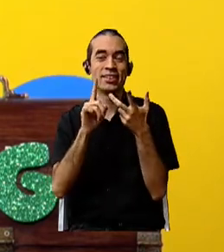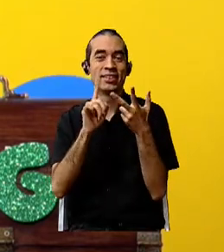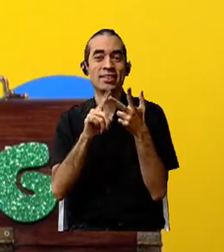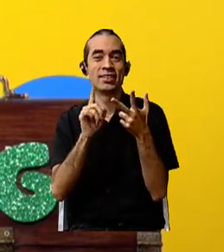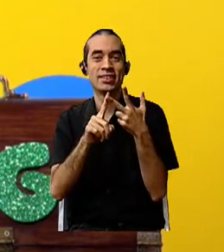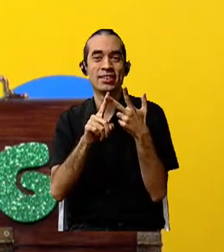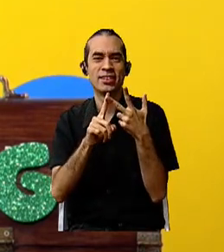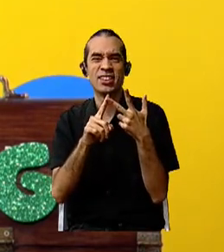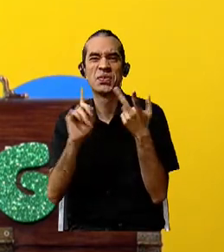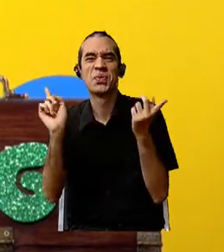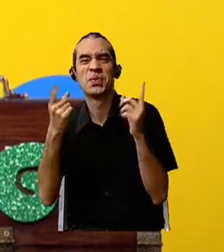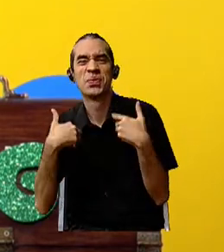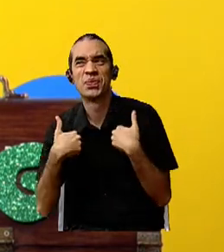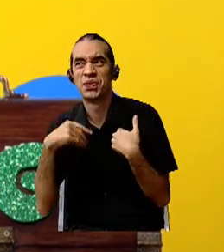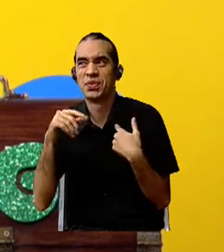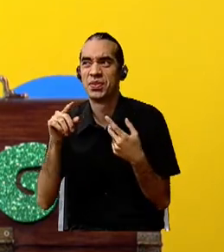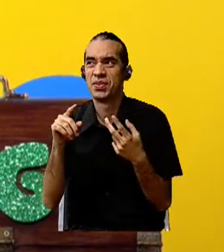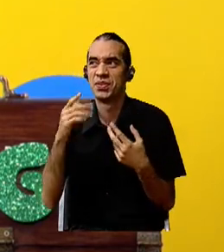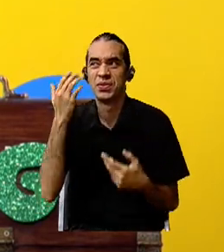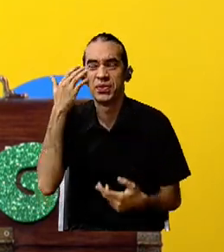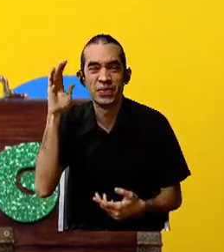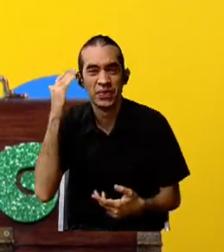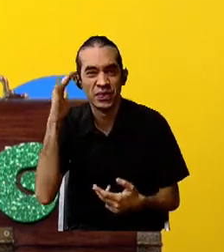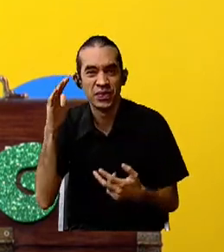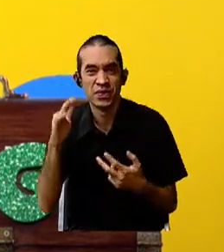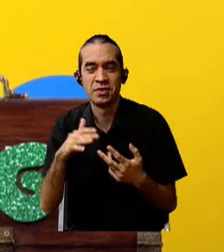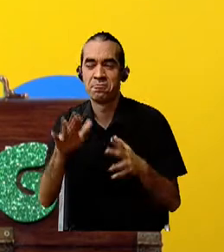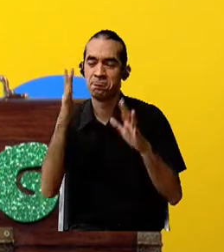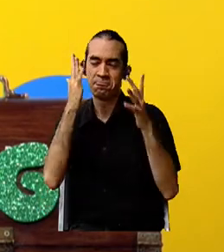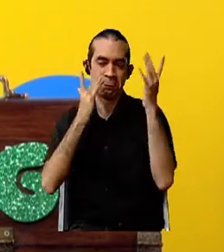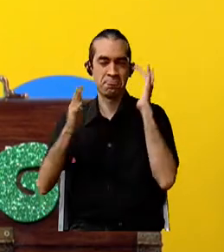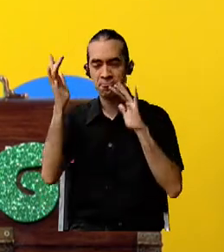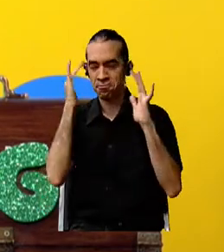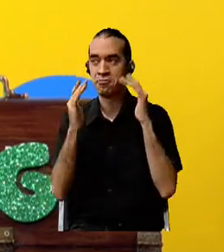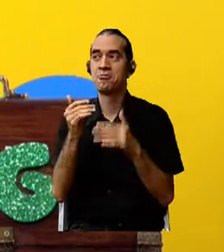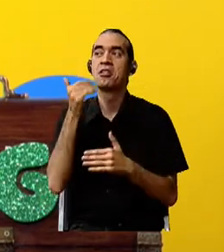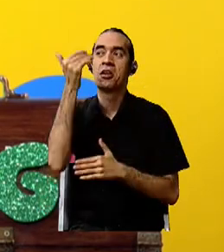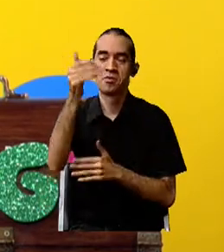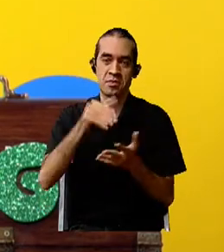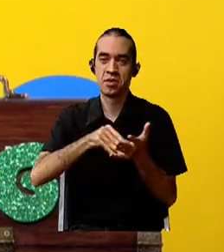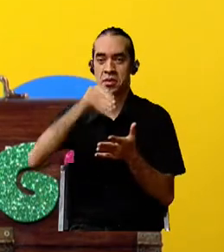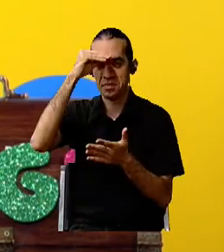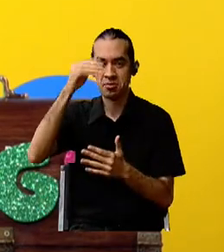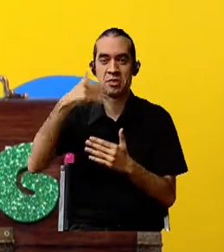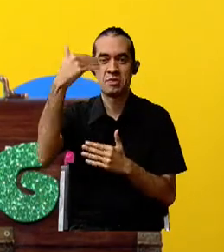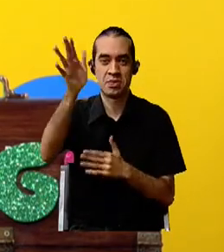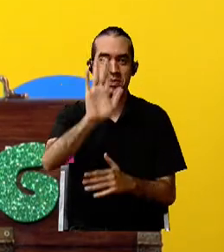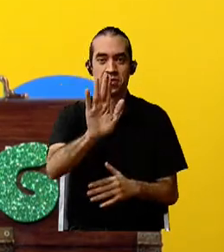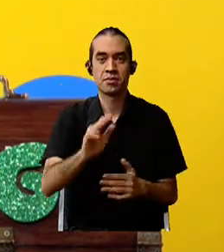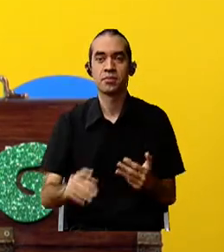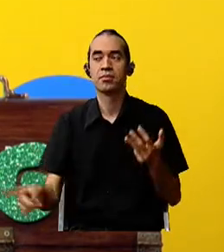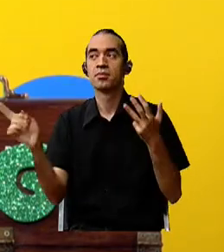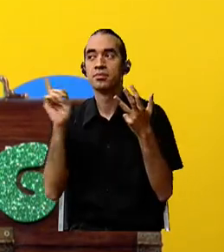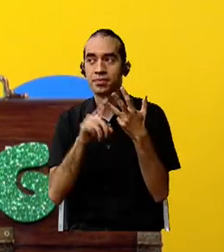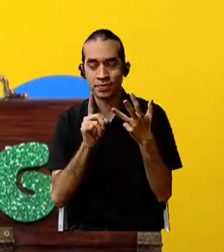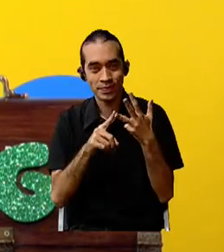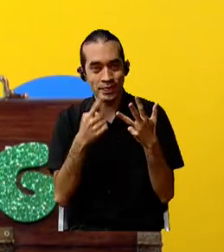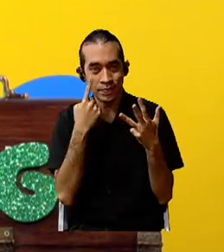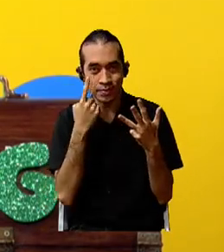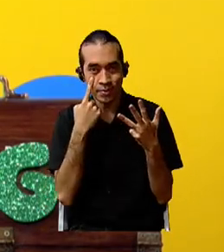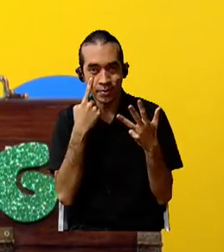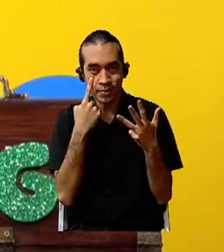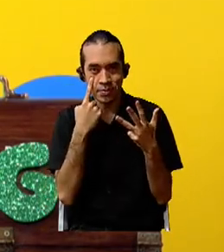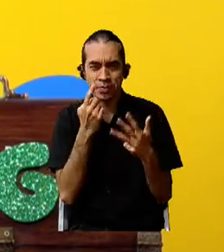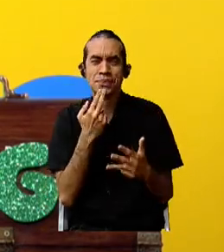What animal is this? You don't know? Don't worry, you are going to learn that later. Look, this